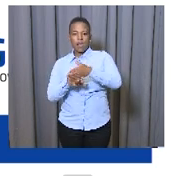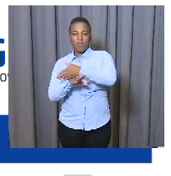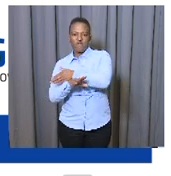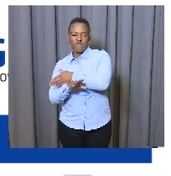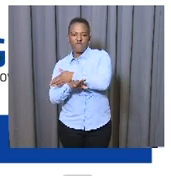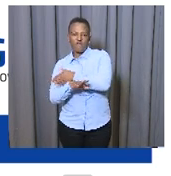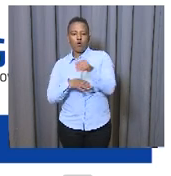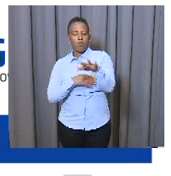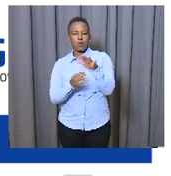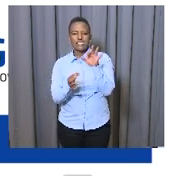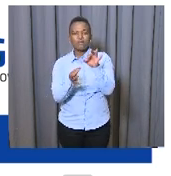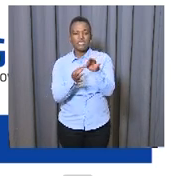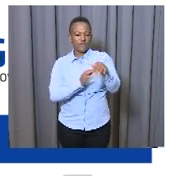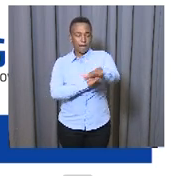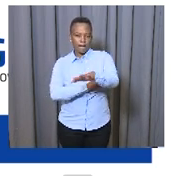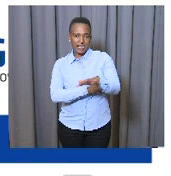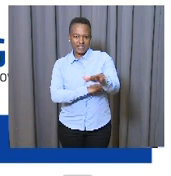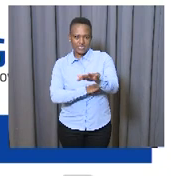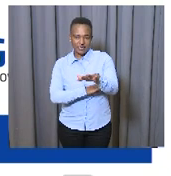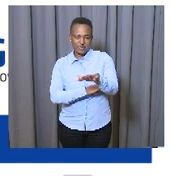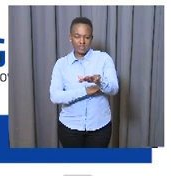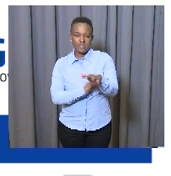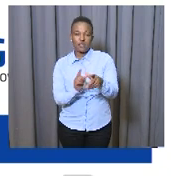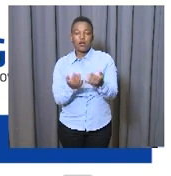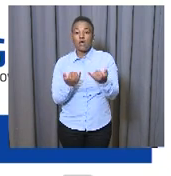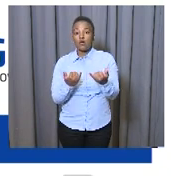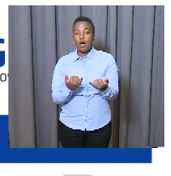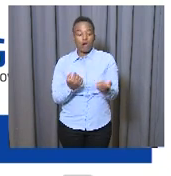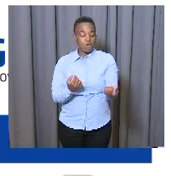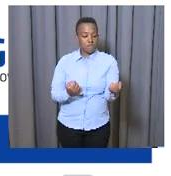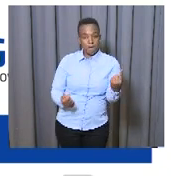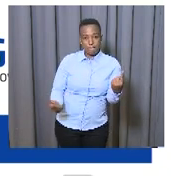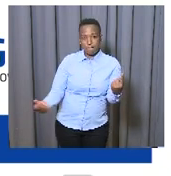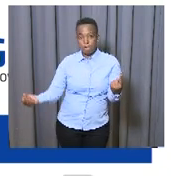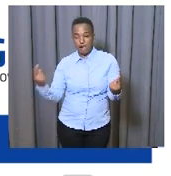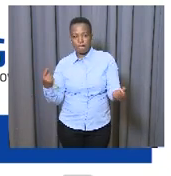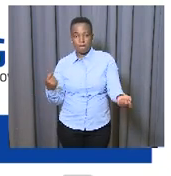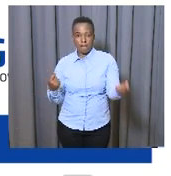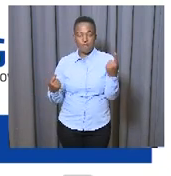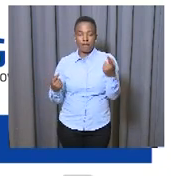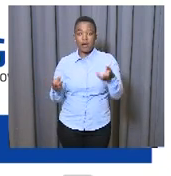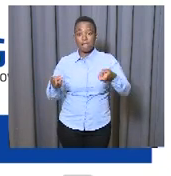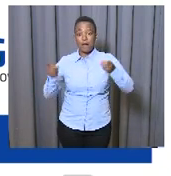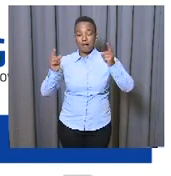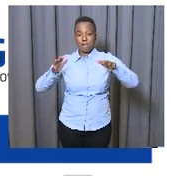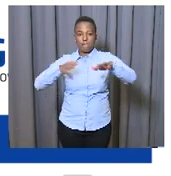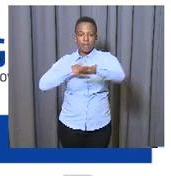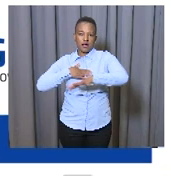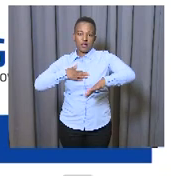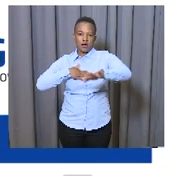in specific areas, but there are emerging hotspots. And where are these emerging